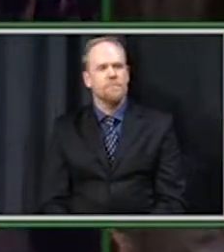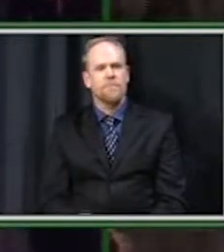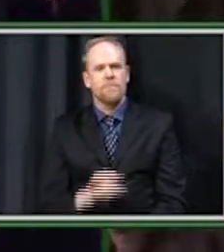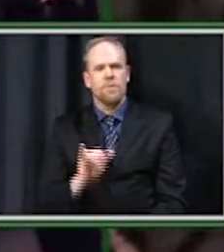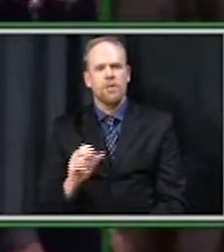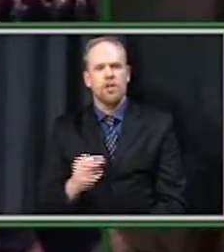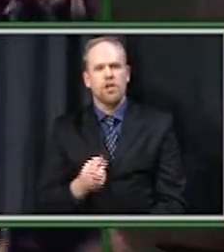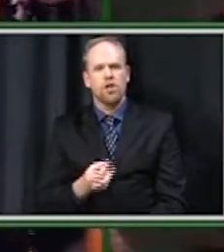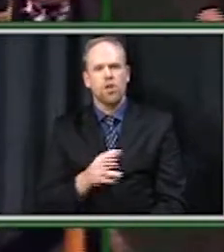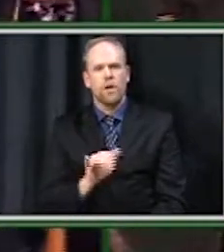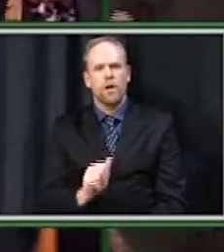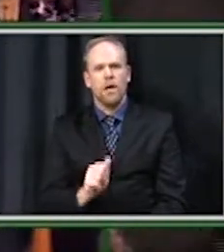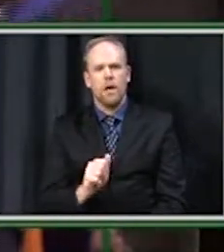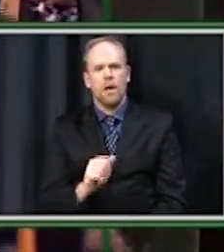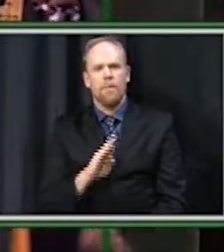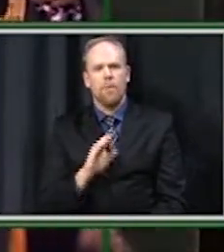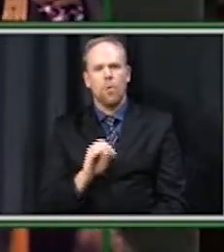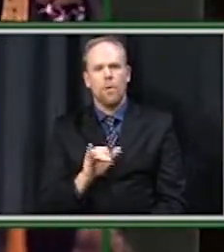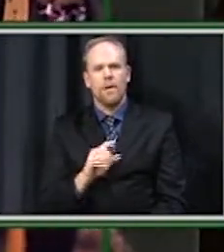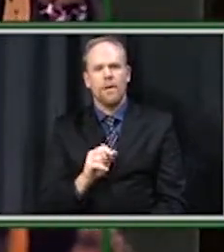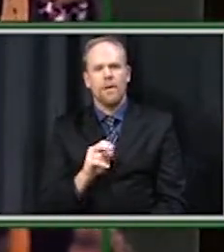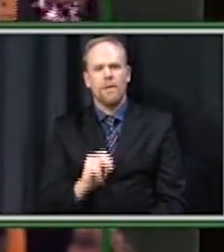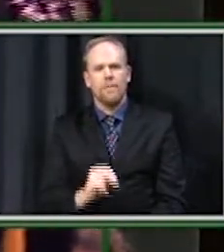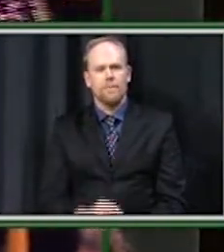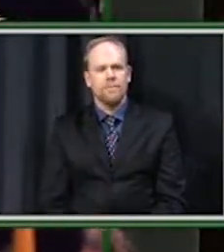Joshua Boyden.